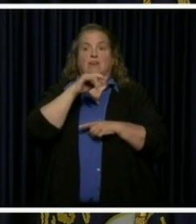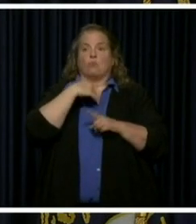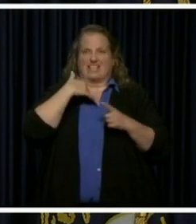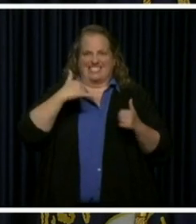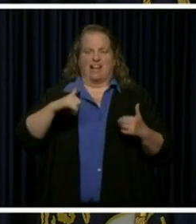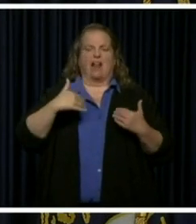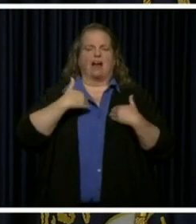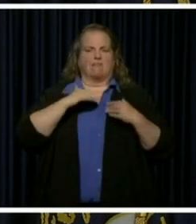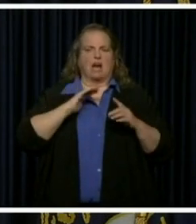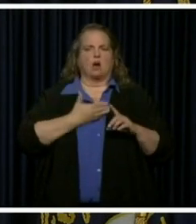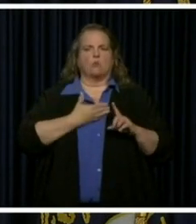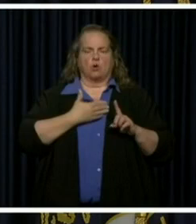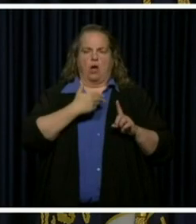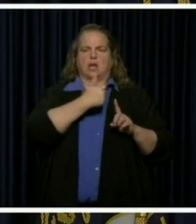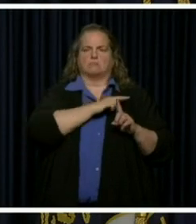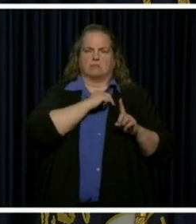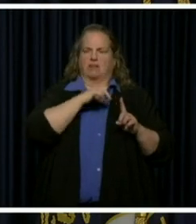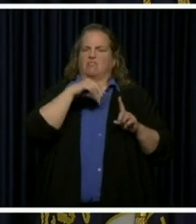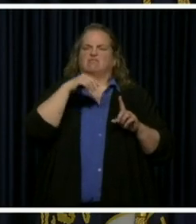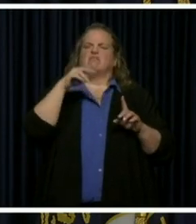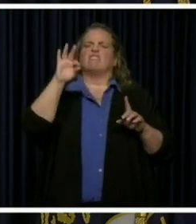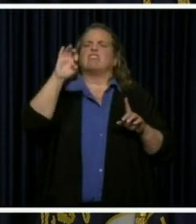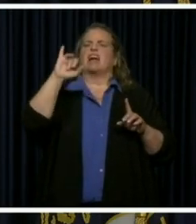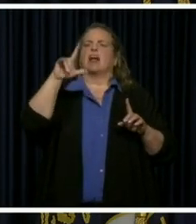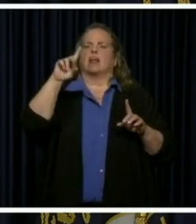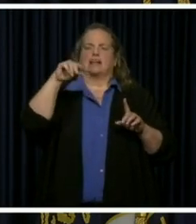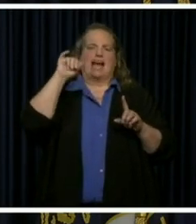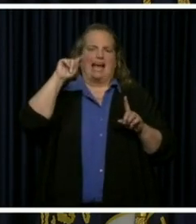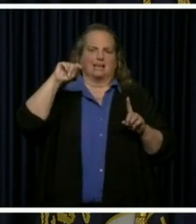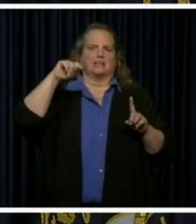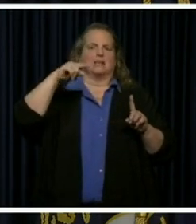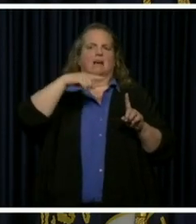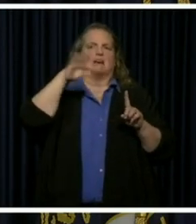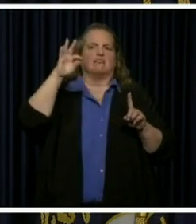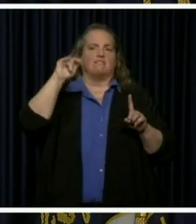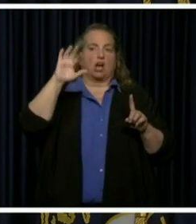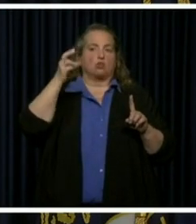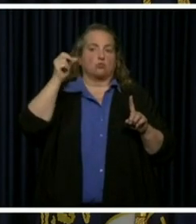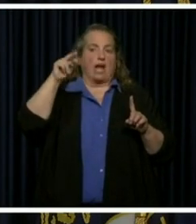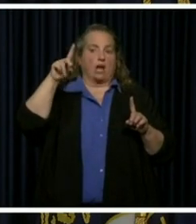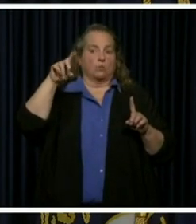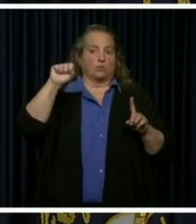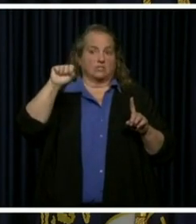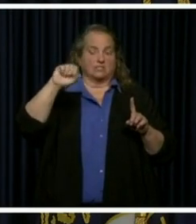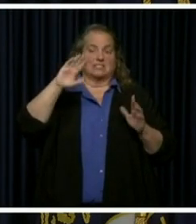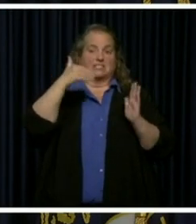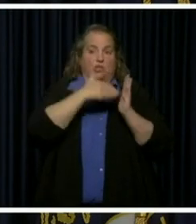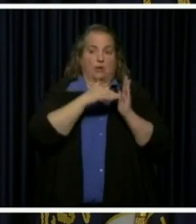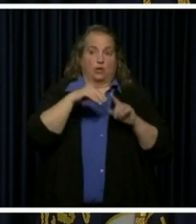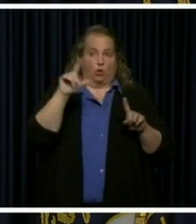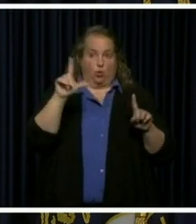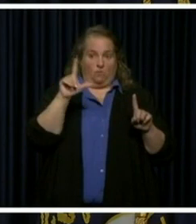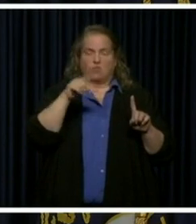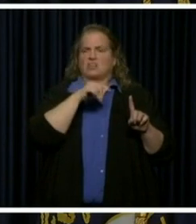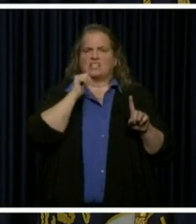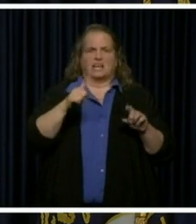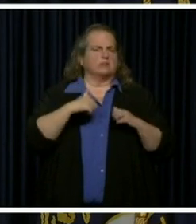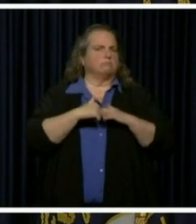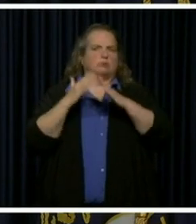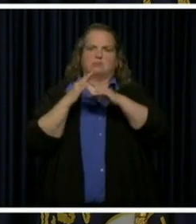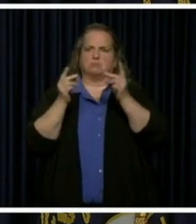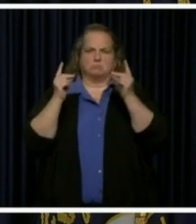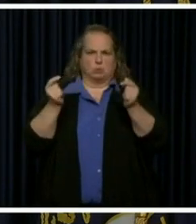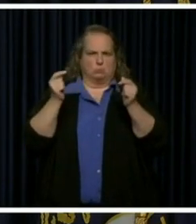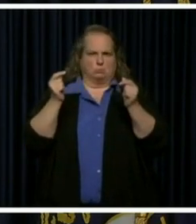our field hospital intact at the Expo Center in Louisville. It can be operational,